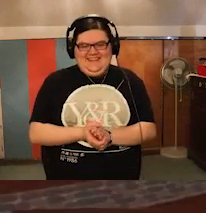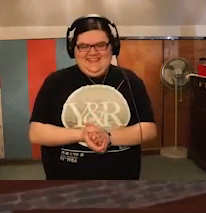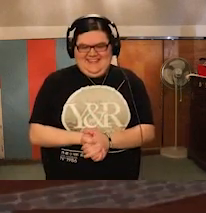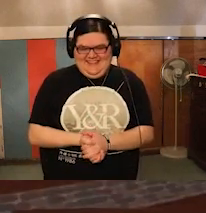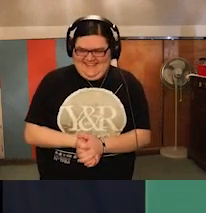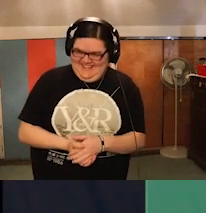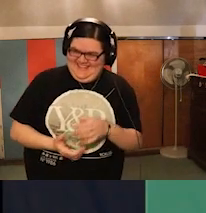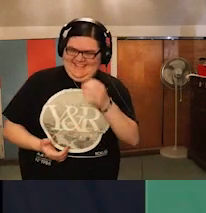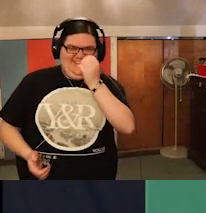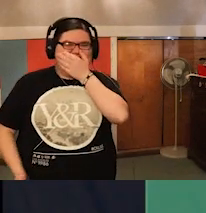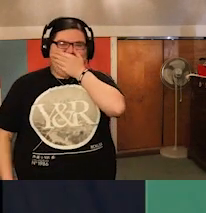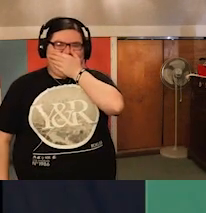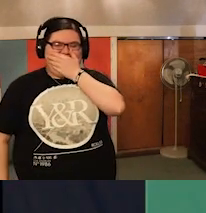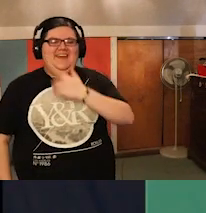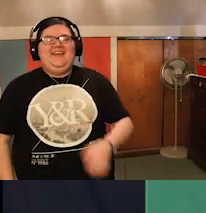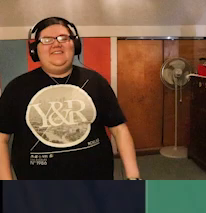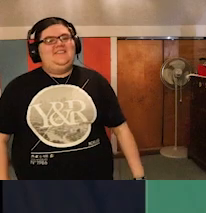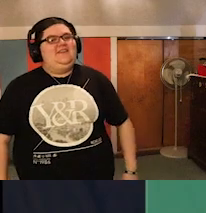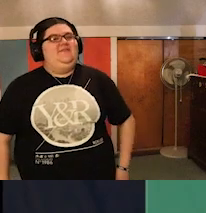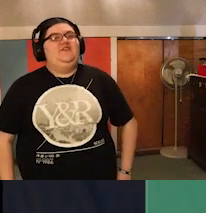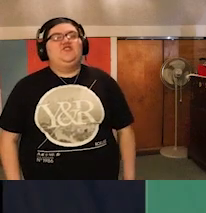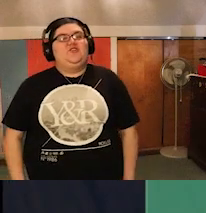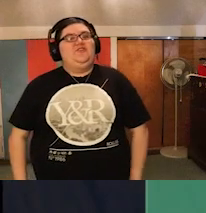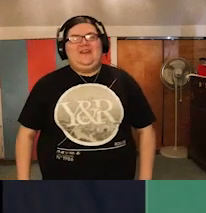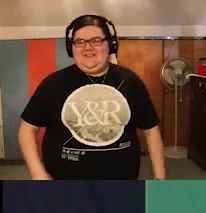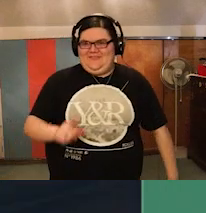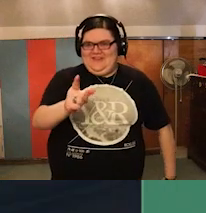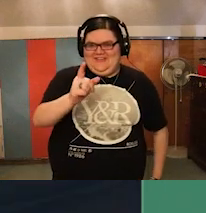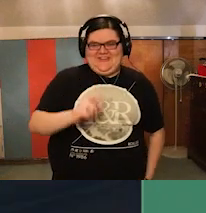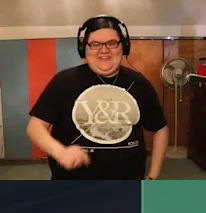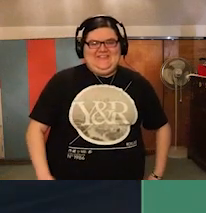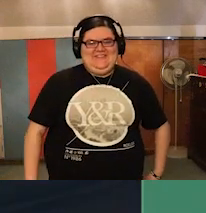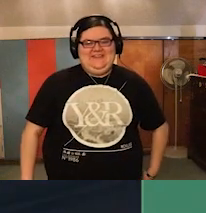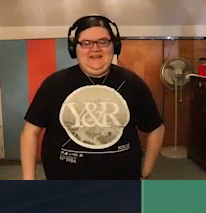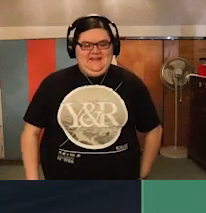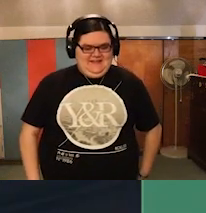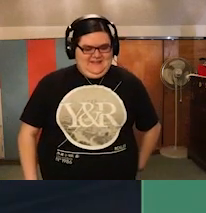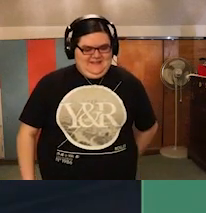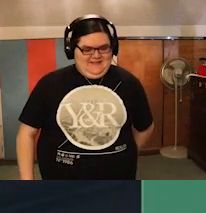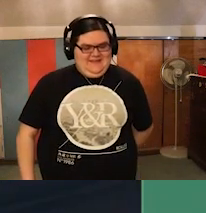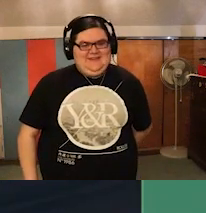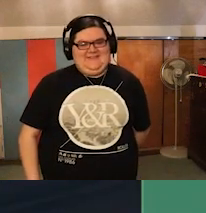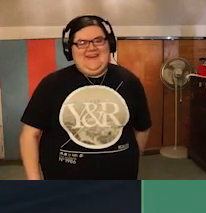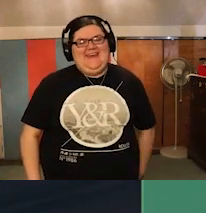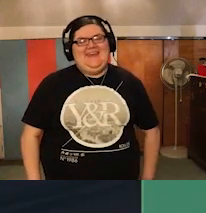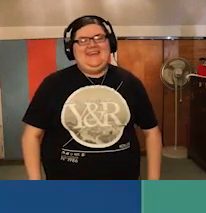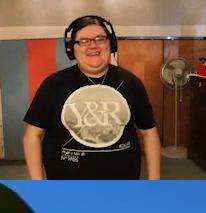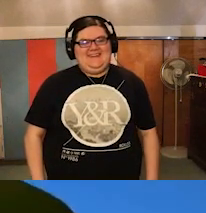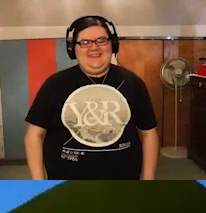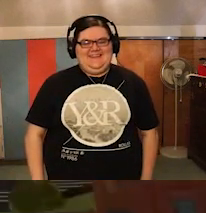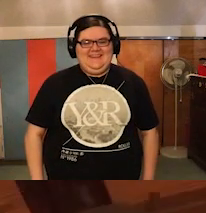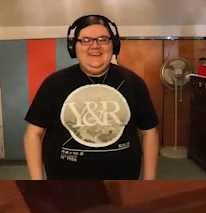ruin my at fun? Least he's not asleep. Yeah, that is very true. That is true. Very true. He is awake for this. He is